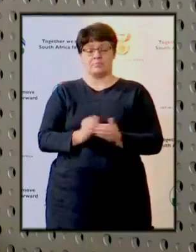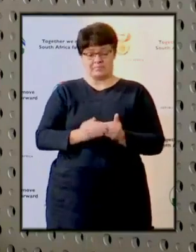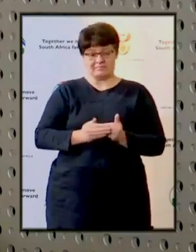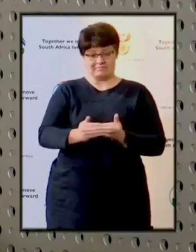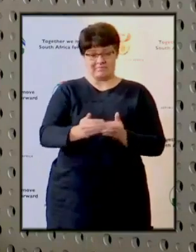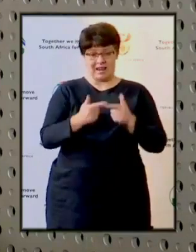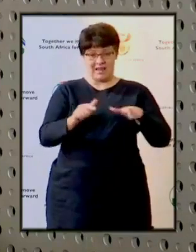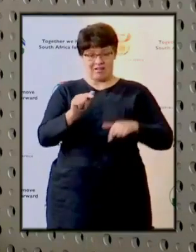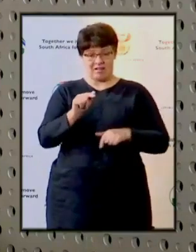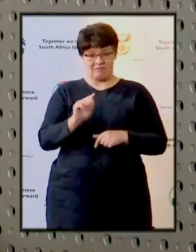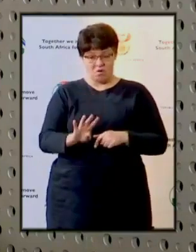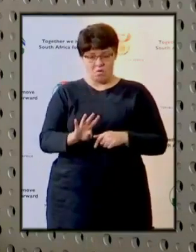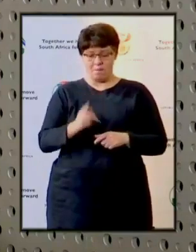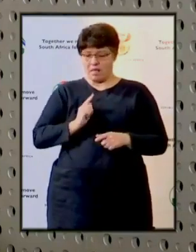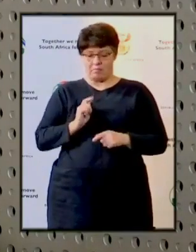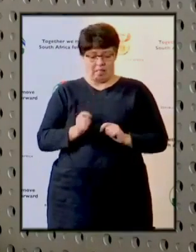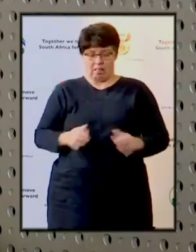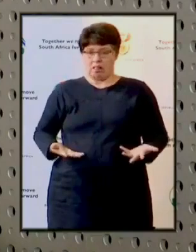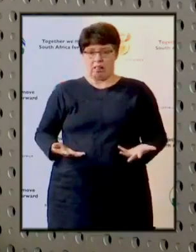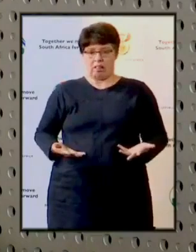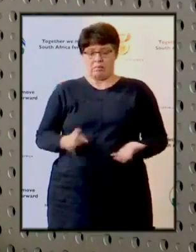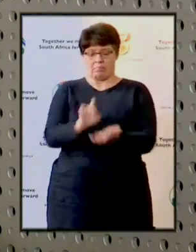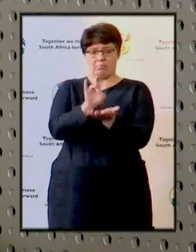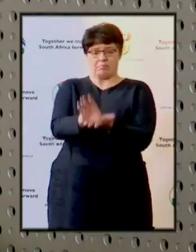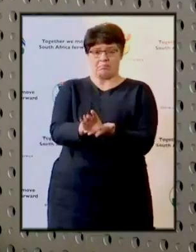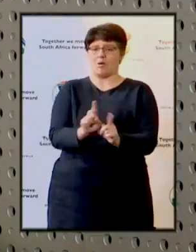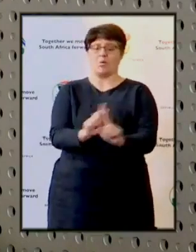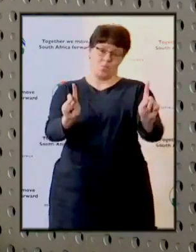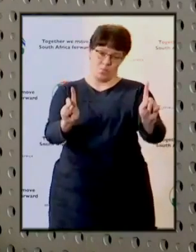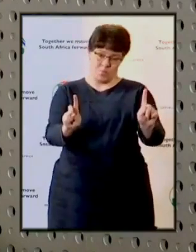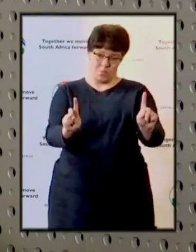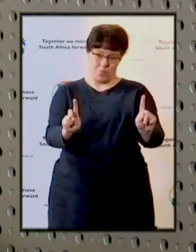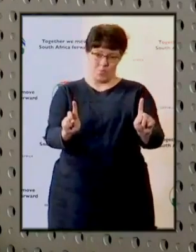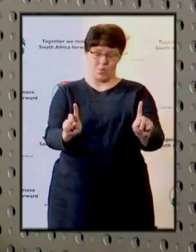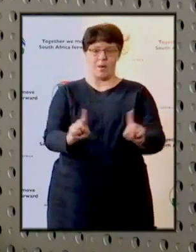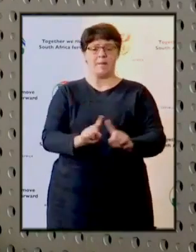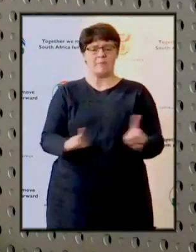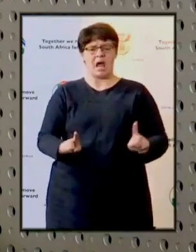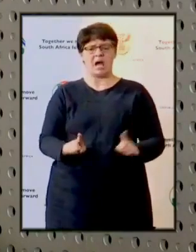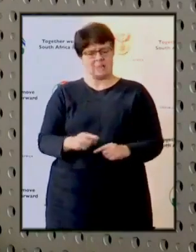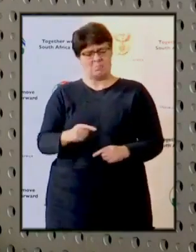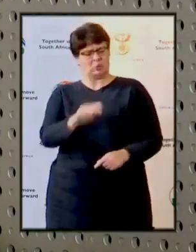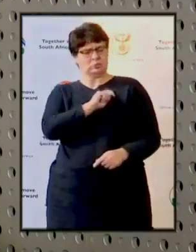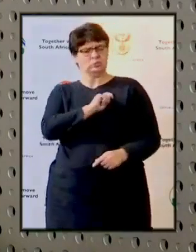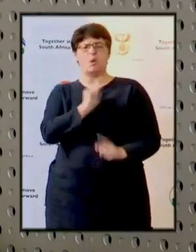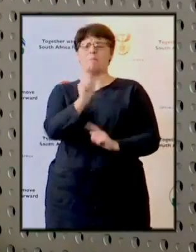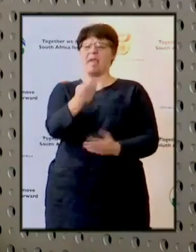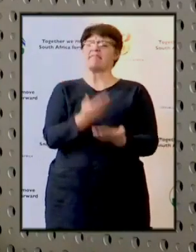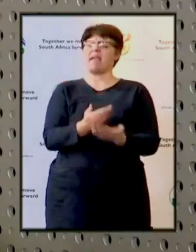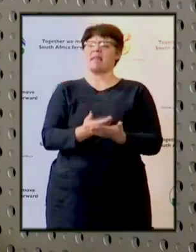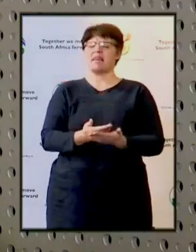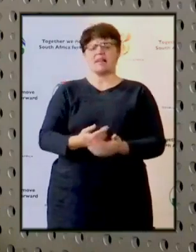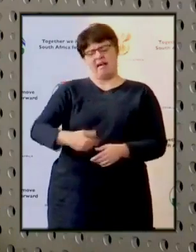from their residences, but also people should not take advantage of that and think they can now